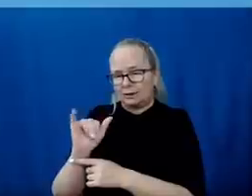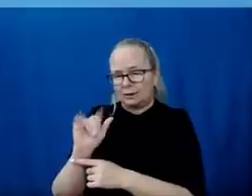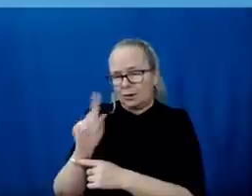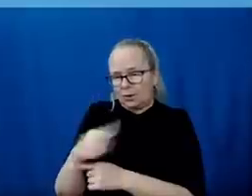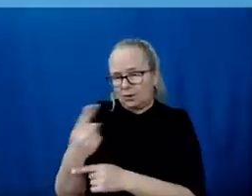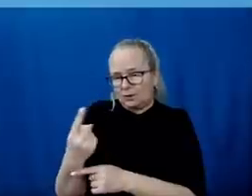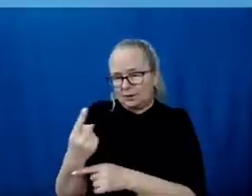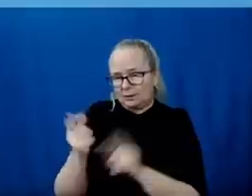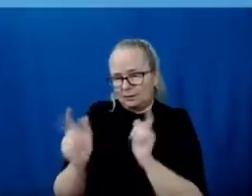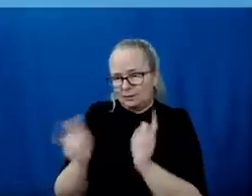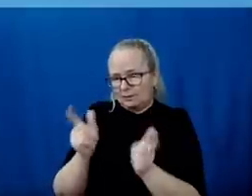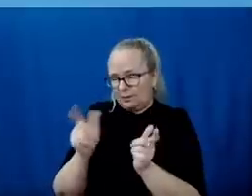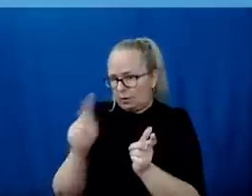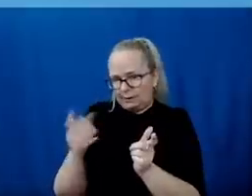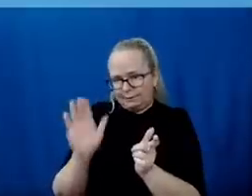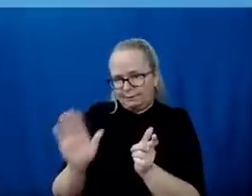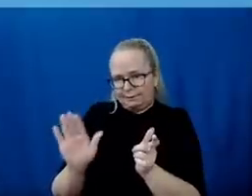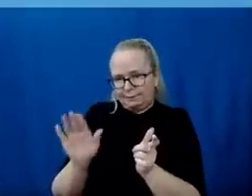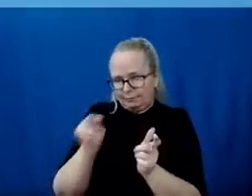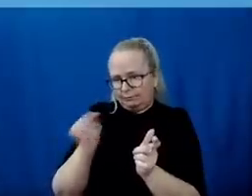before when it was just Calgary,